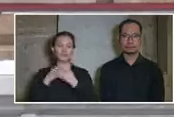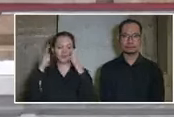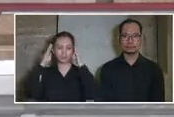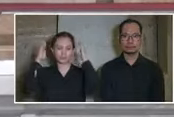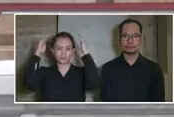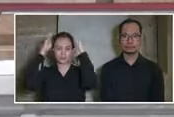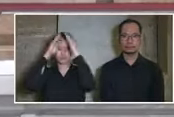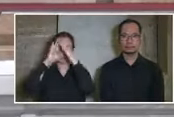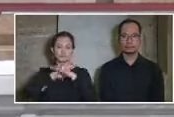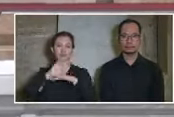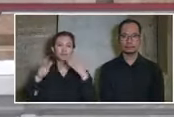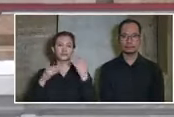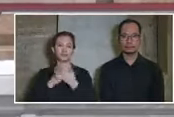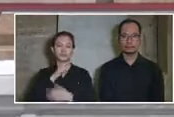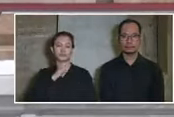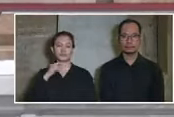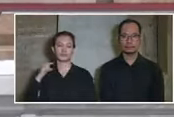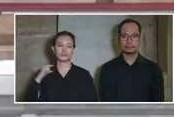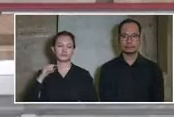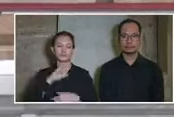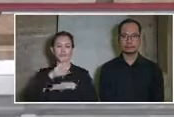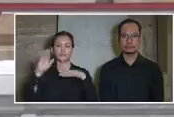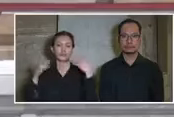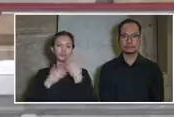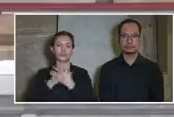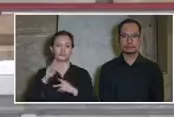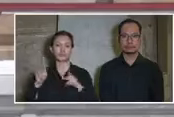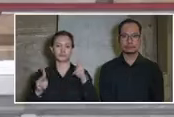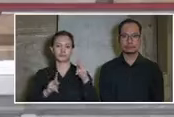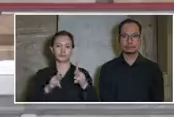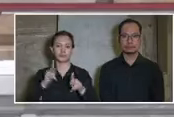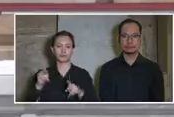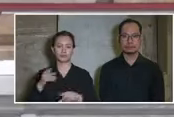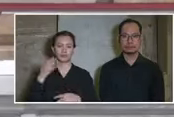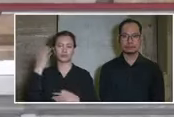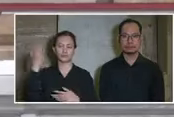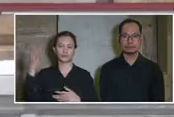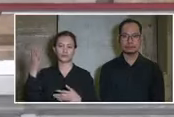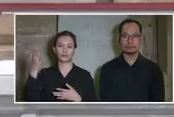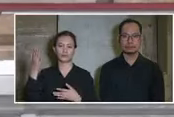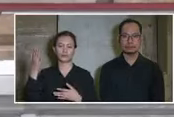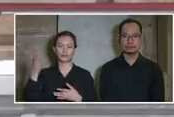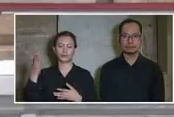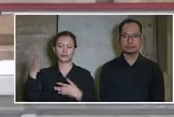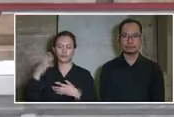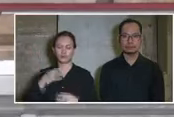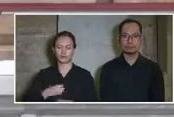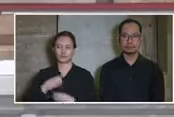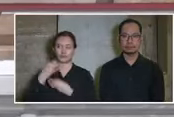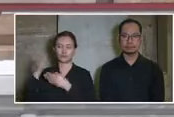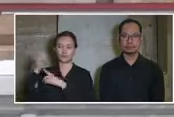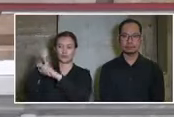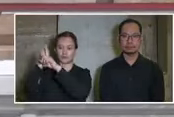all the clergy, and the entire people you have gained for your own.